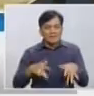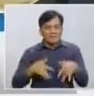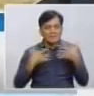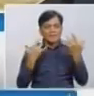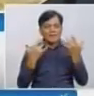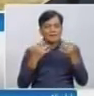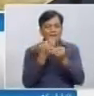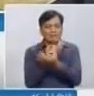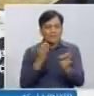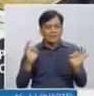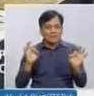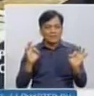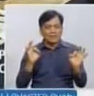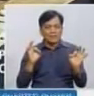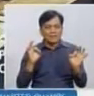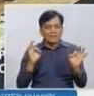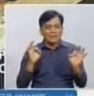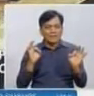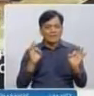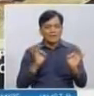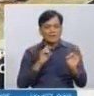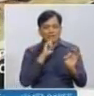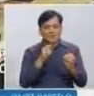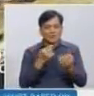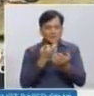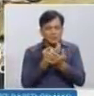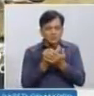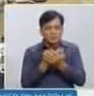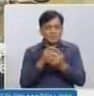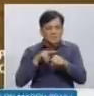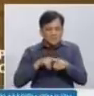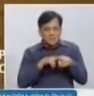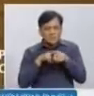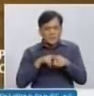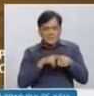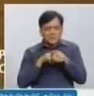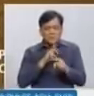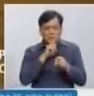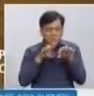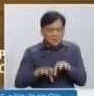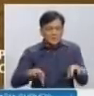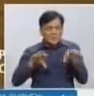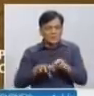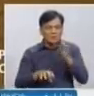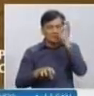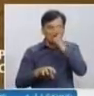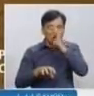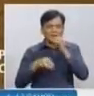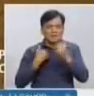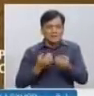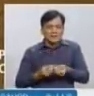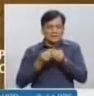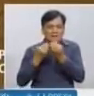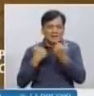the lives and freedoms and the hard-earned property of every Filipino whose condition we wish